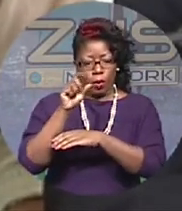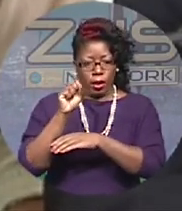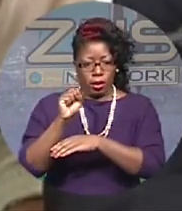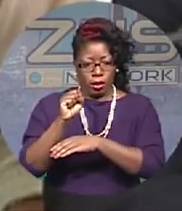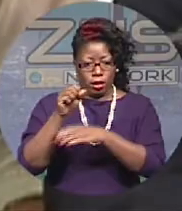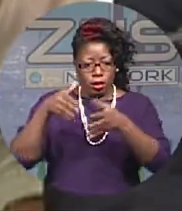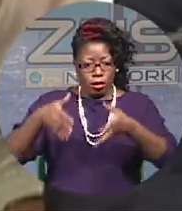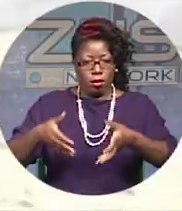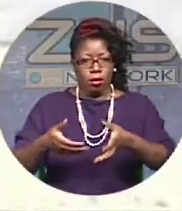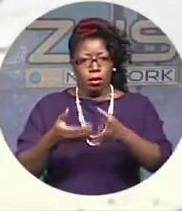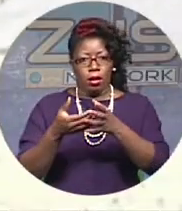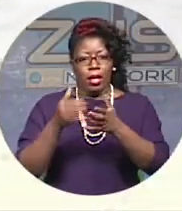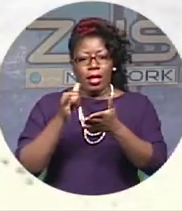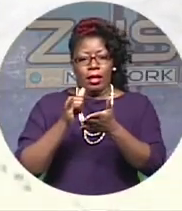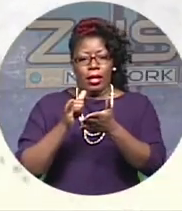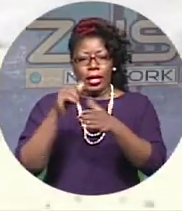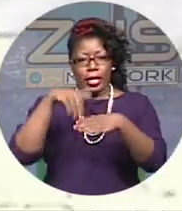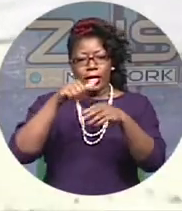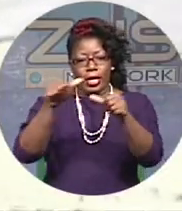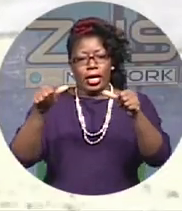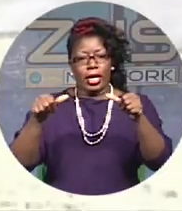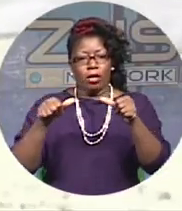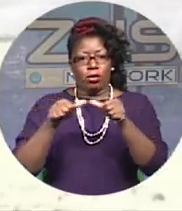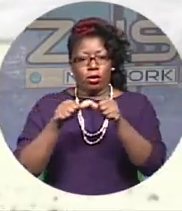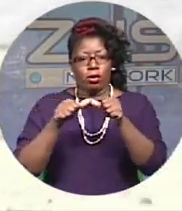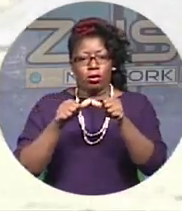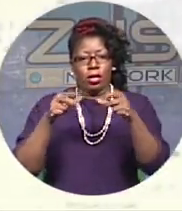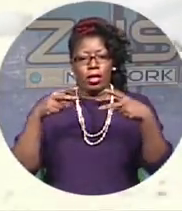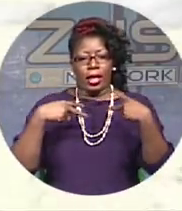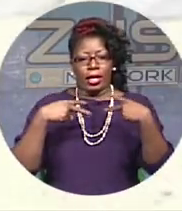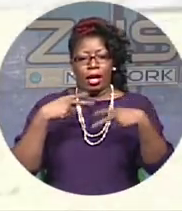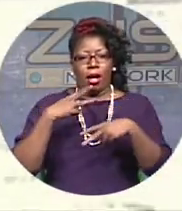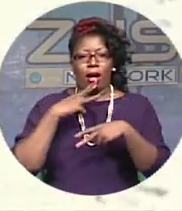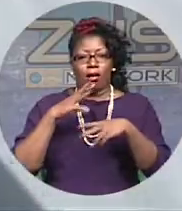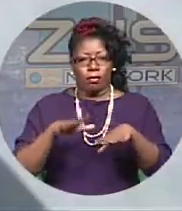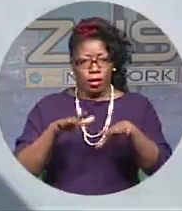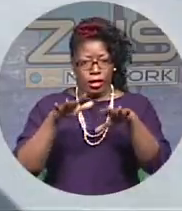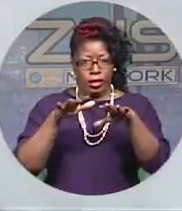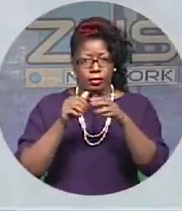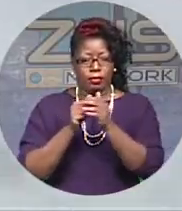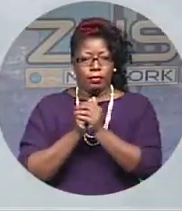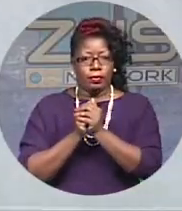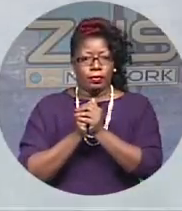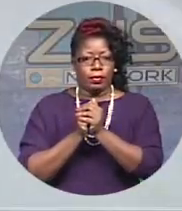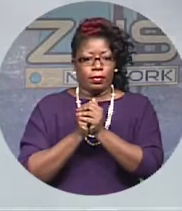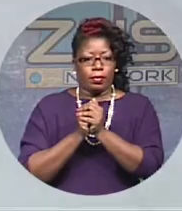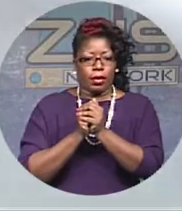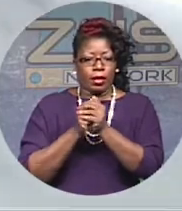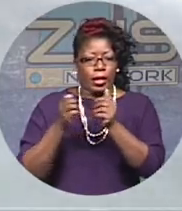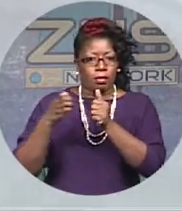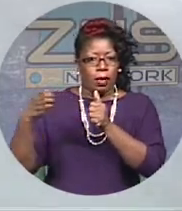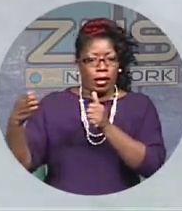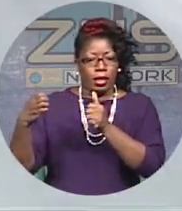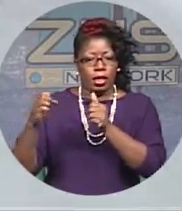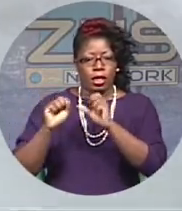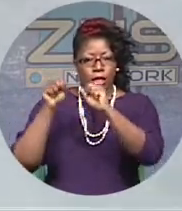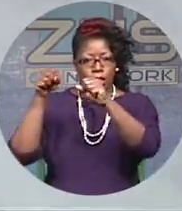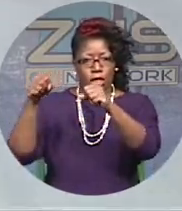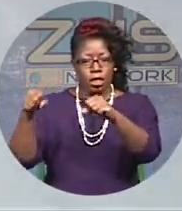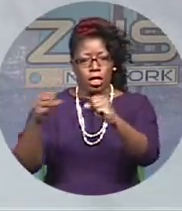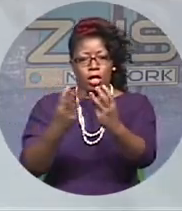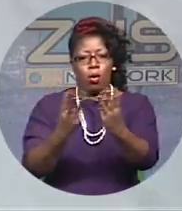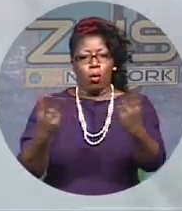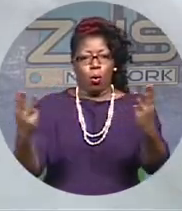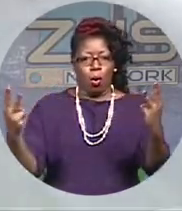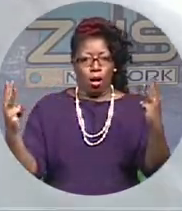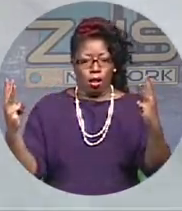flooding, repairing hurricane-damaged portions of the roadway, expanding the seawall protection along the western